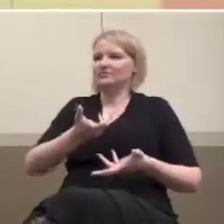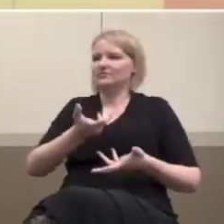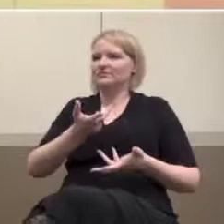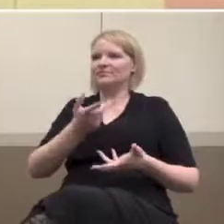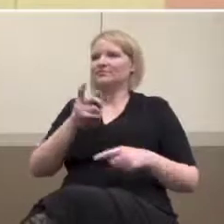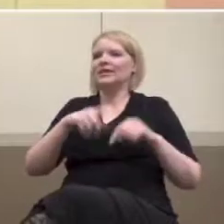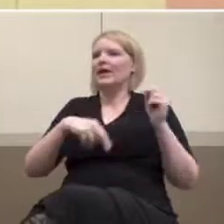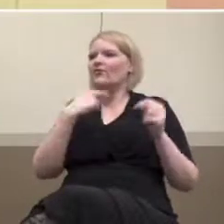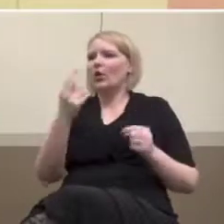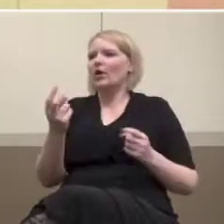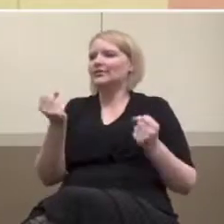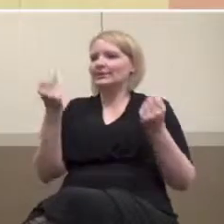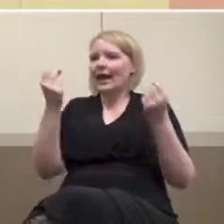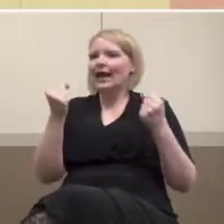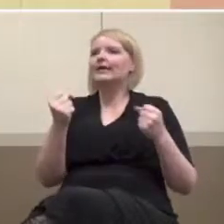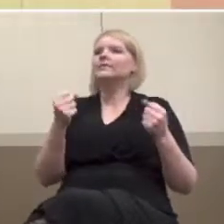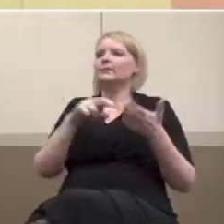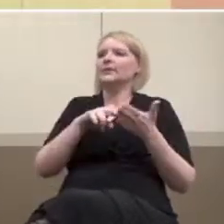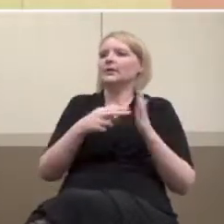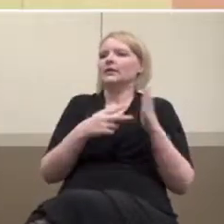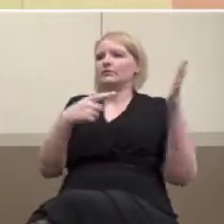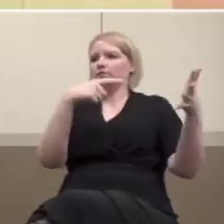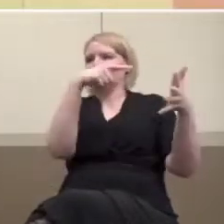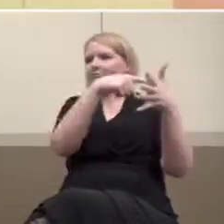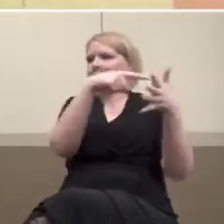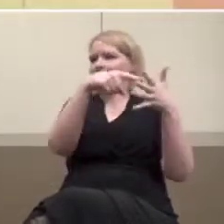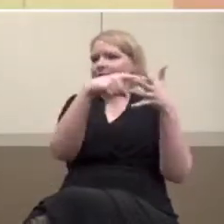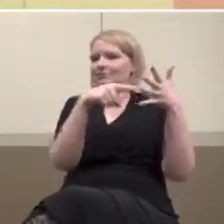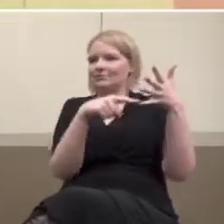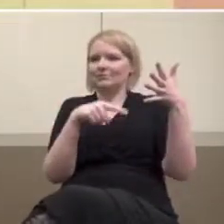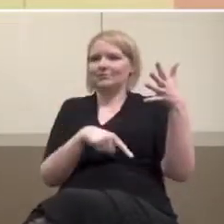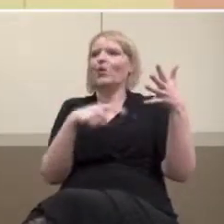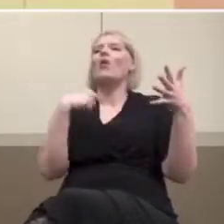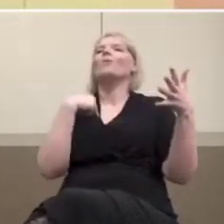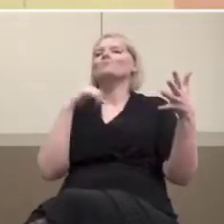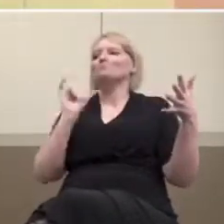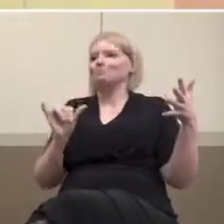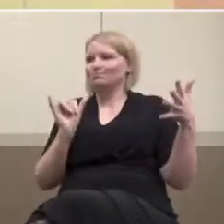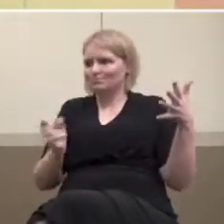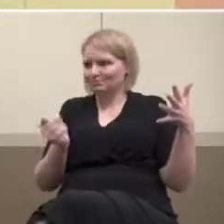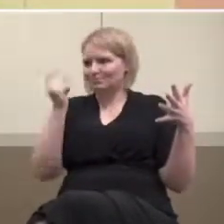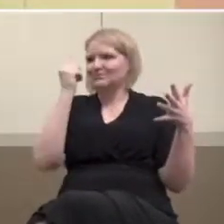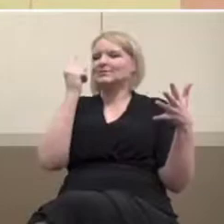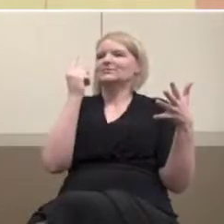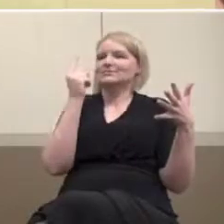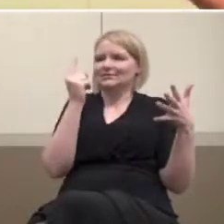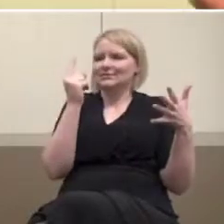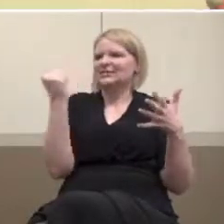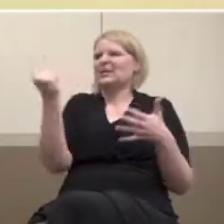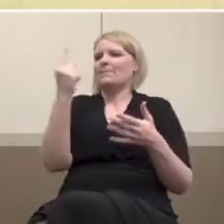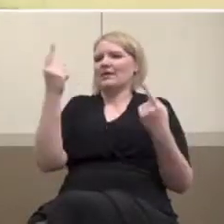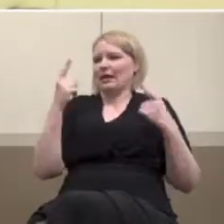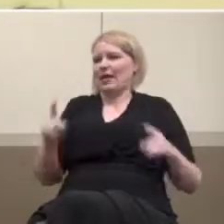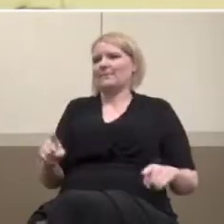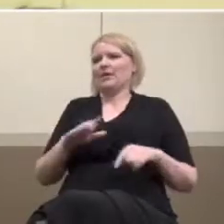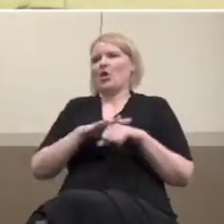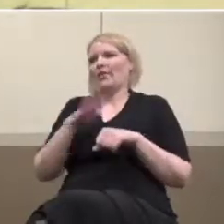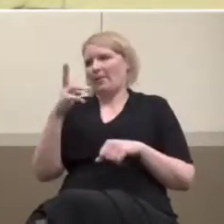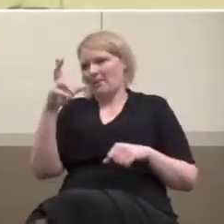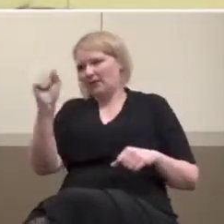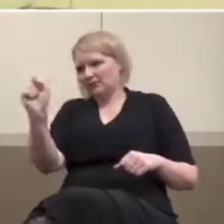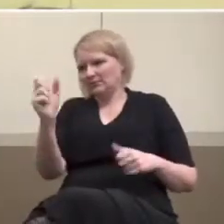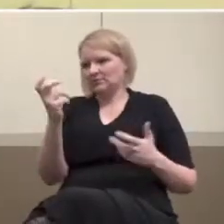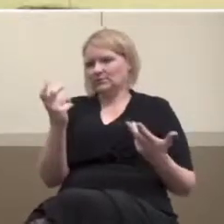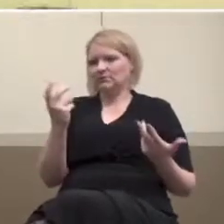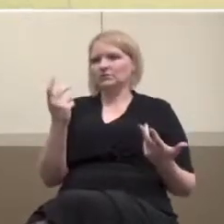to me, they could point to it and I could be like, okay, at least I know that it was something that, you know, happened on the bus, or I know that